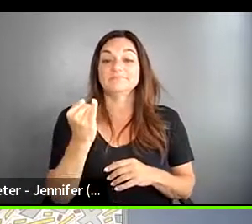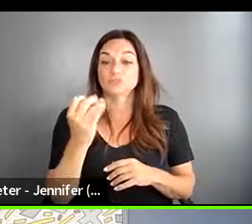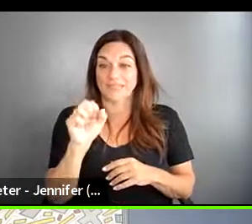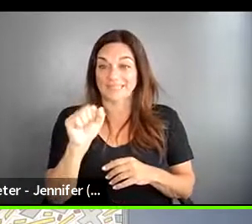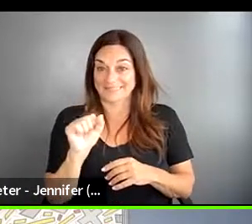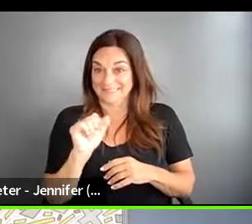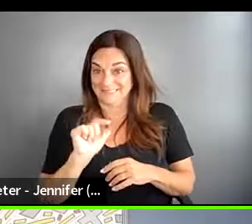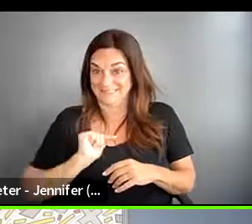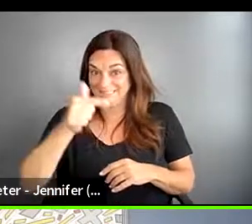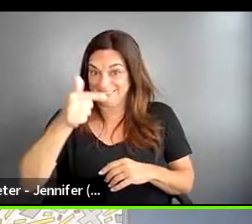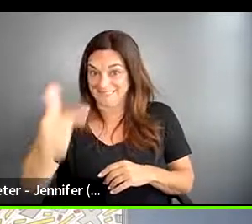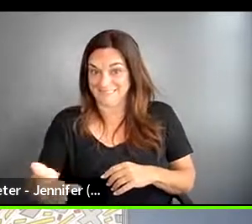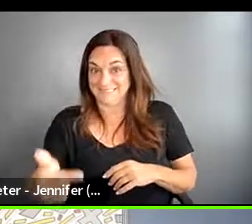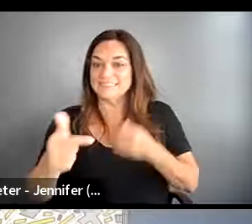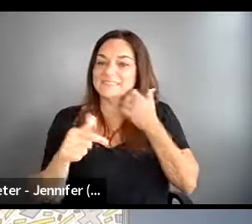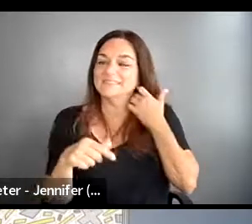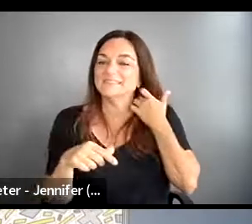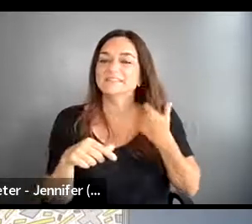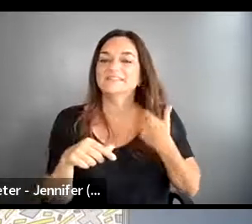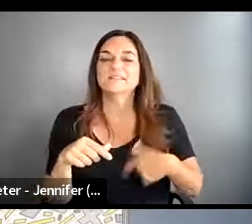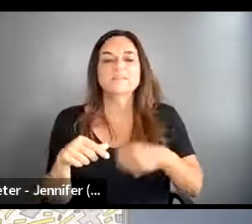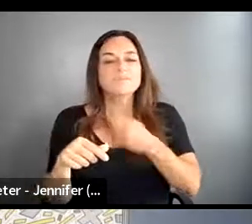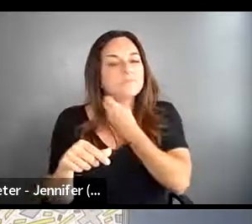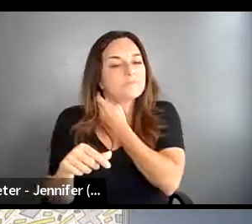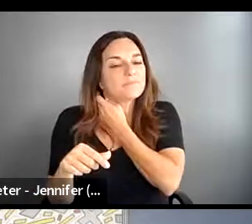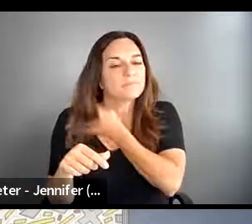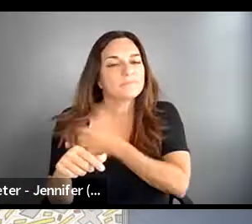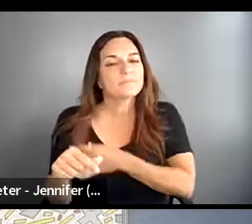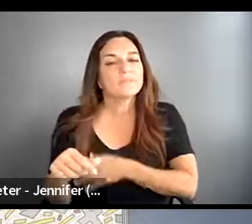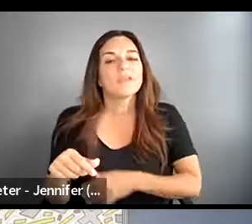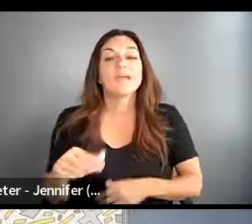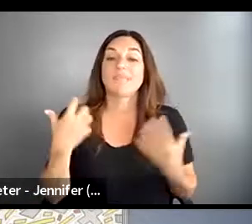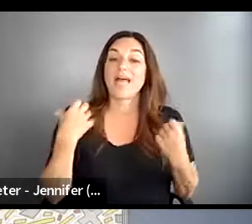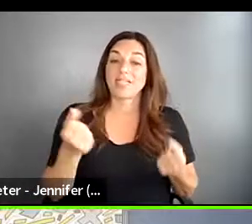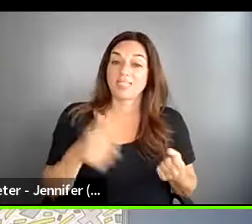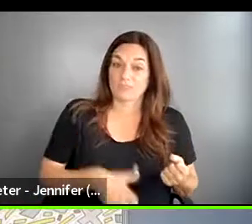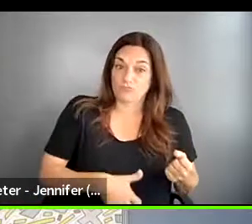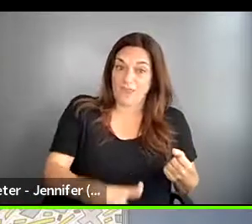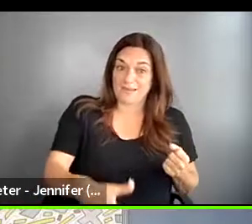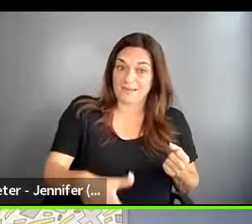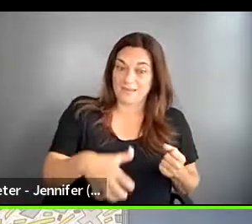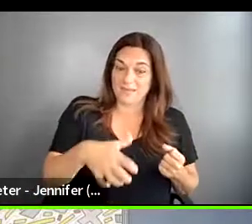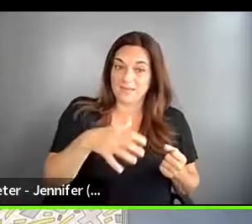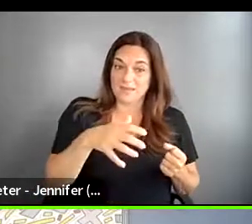going to turn it over to you. The health of pregnant people has become